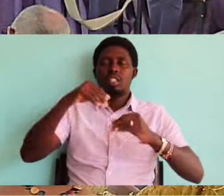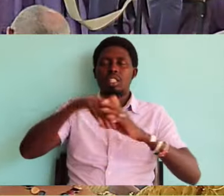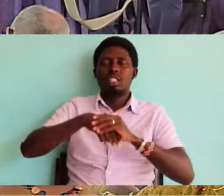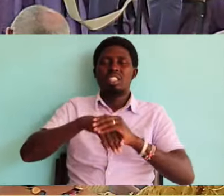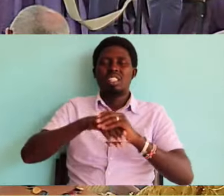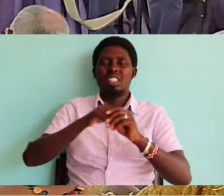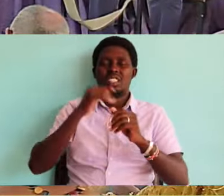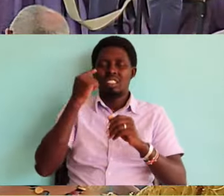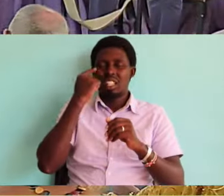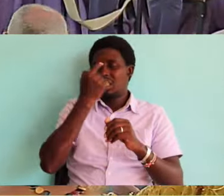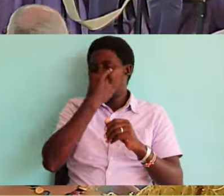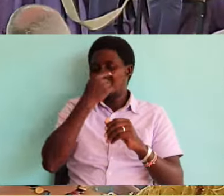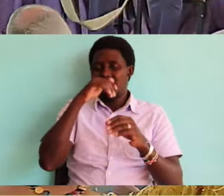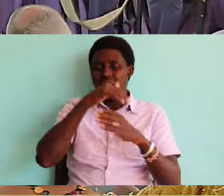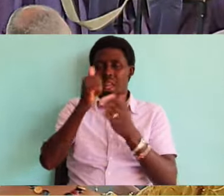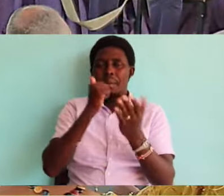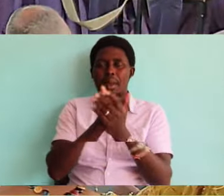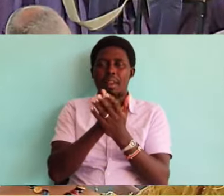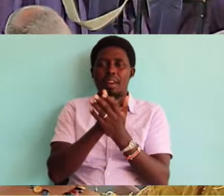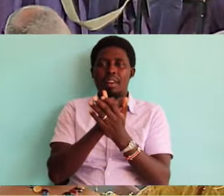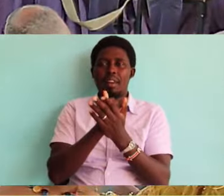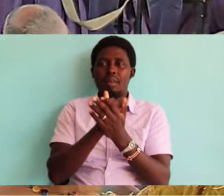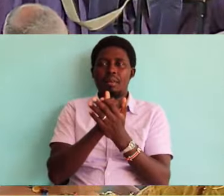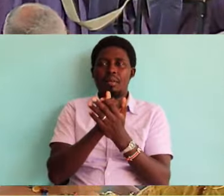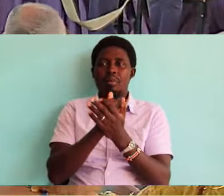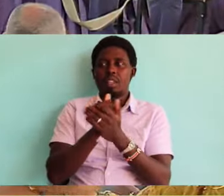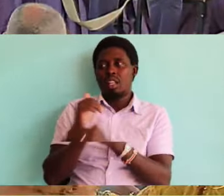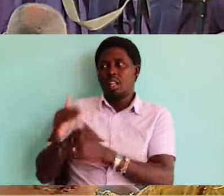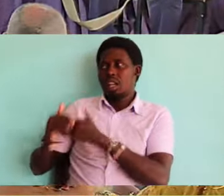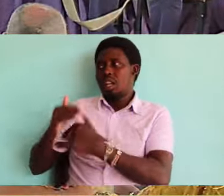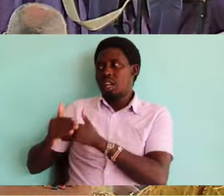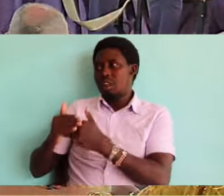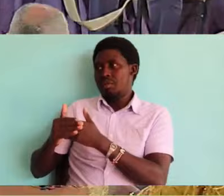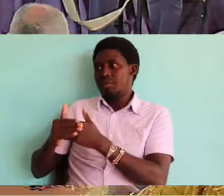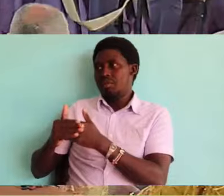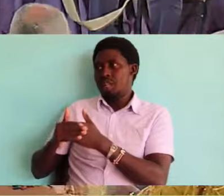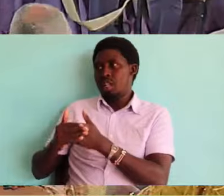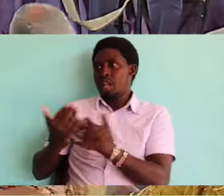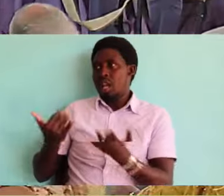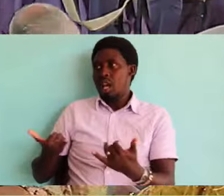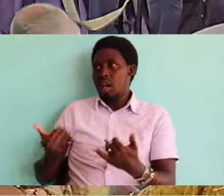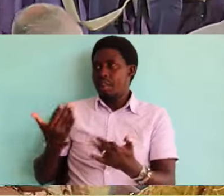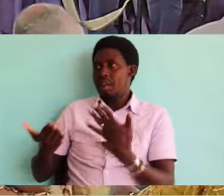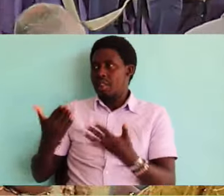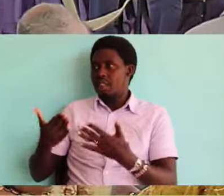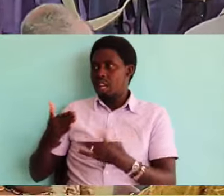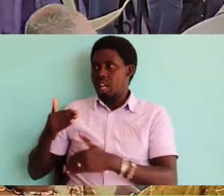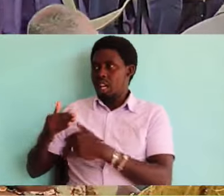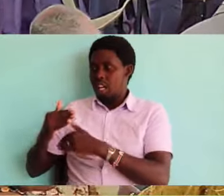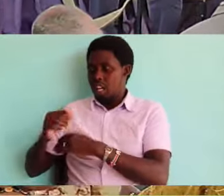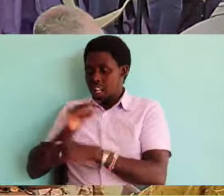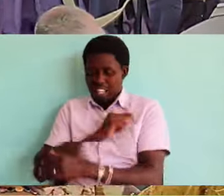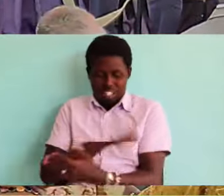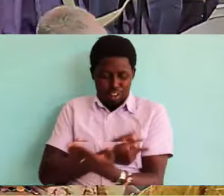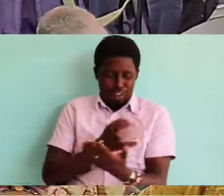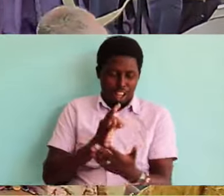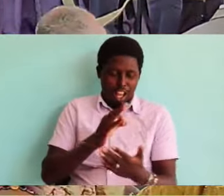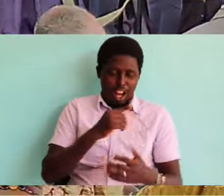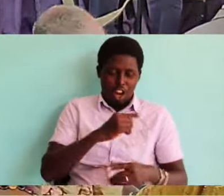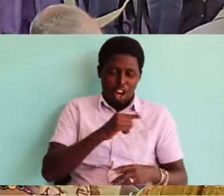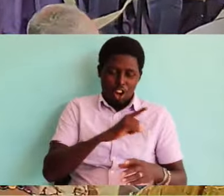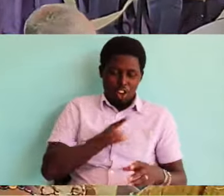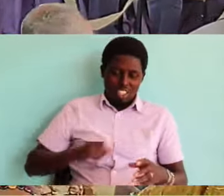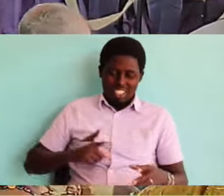sight. Amen. Please turn to somebody and share the words of grace. And now, may the grace of our Lord Jesus